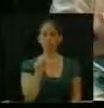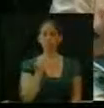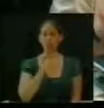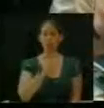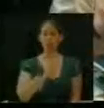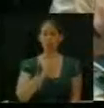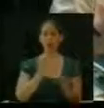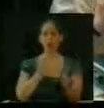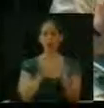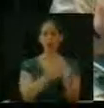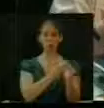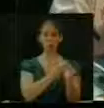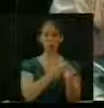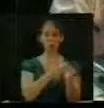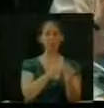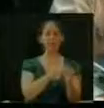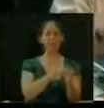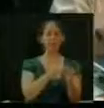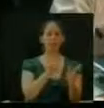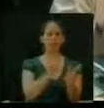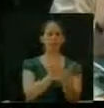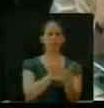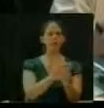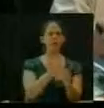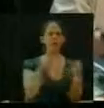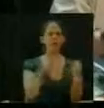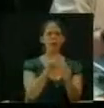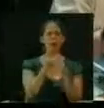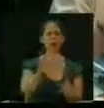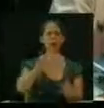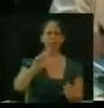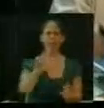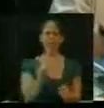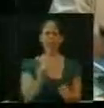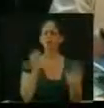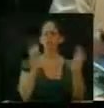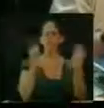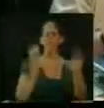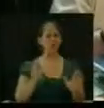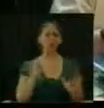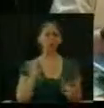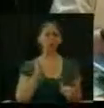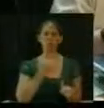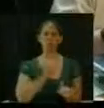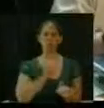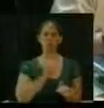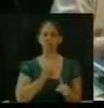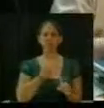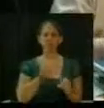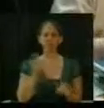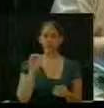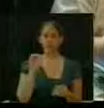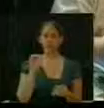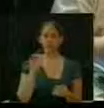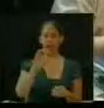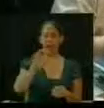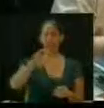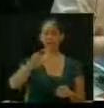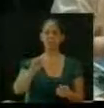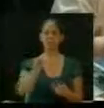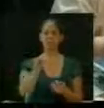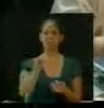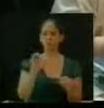our community cares about ethics, and that's marvelous. We have an ethics committee. And all we're asking them to do, as Commissioner Hammond has pointed out, is make